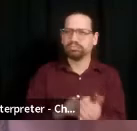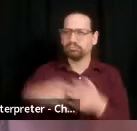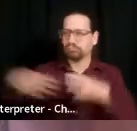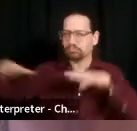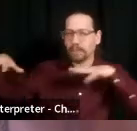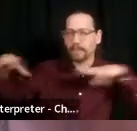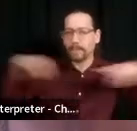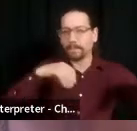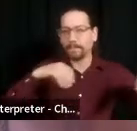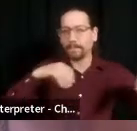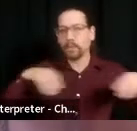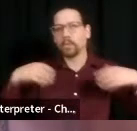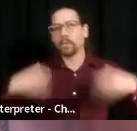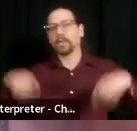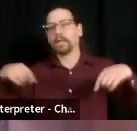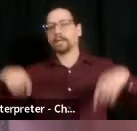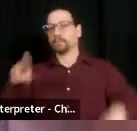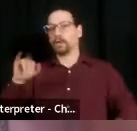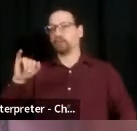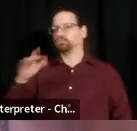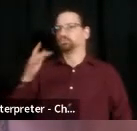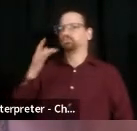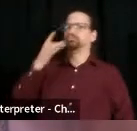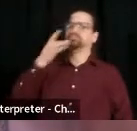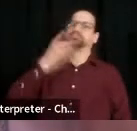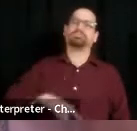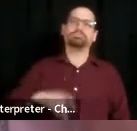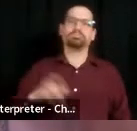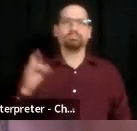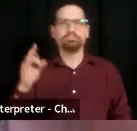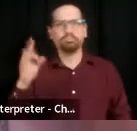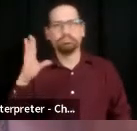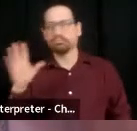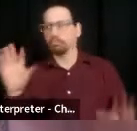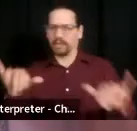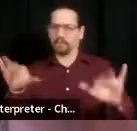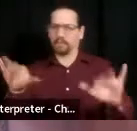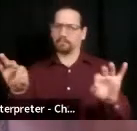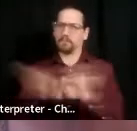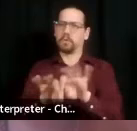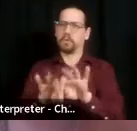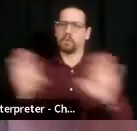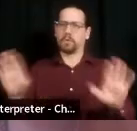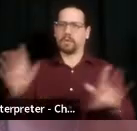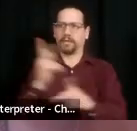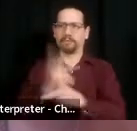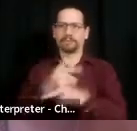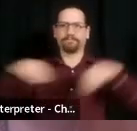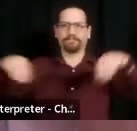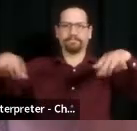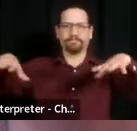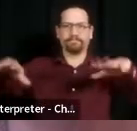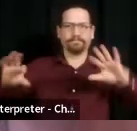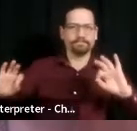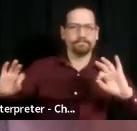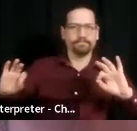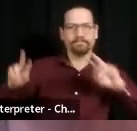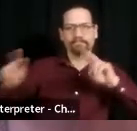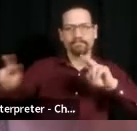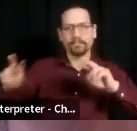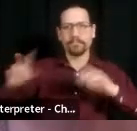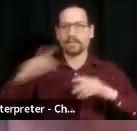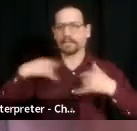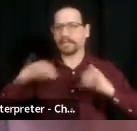but I think that's very important. Those are the areas that we're very concerned about. Loss of power, which means loss of